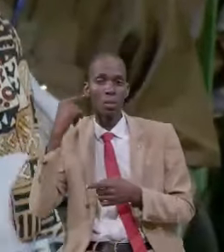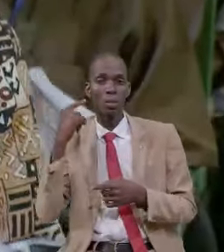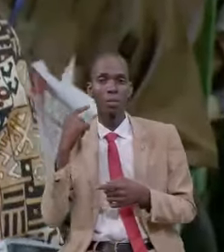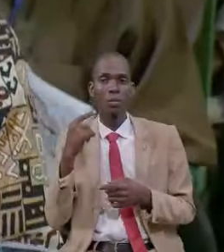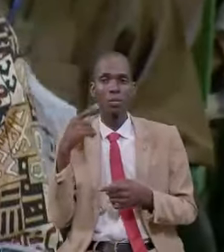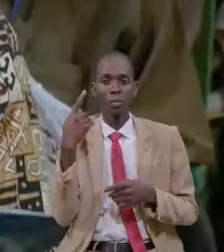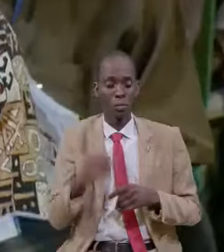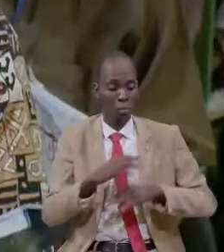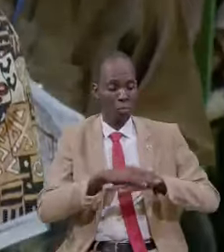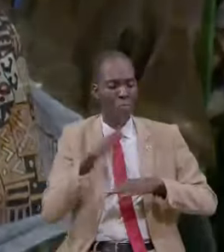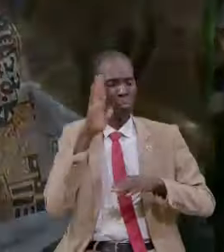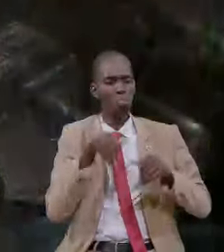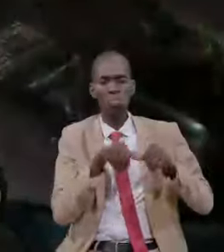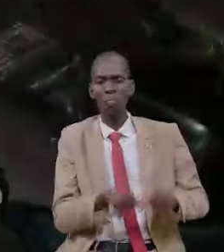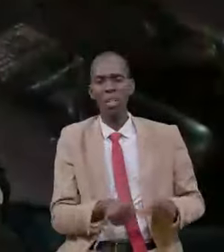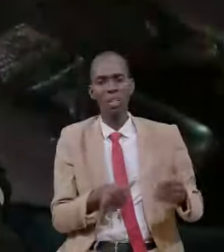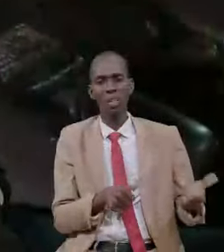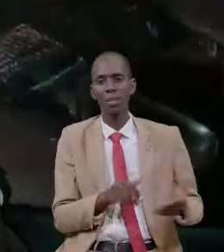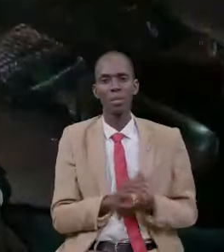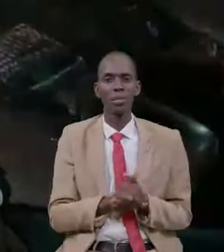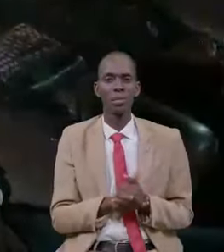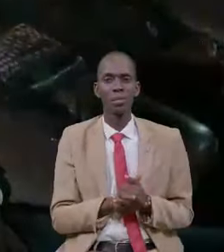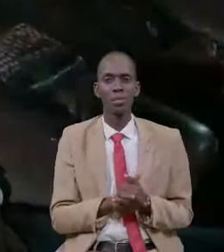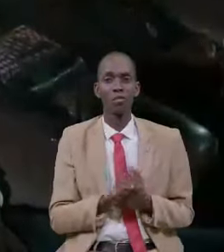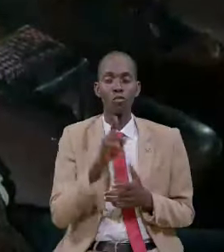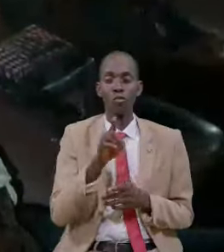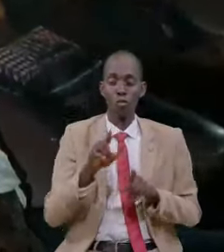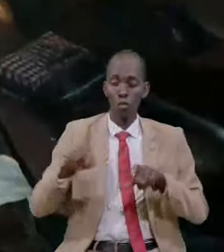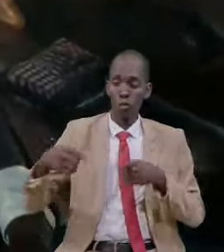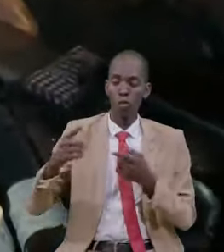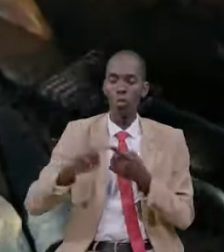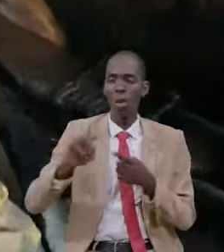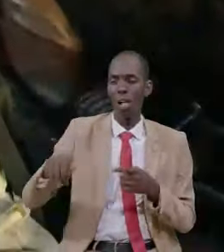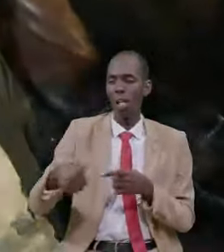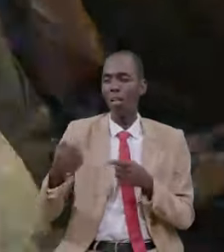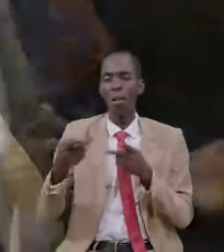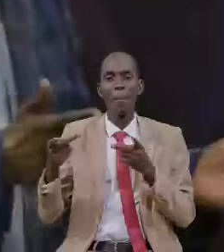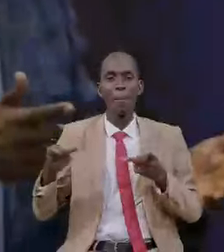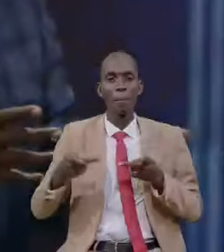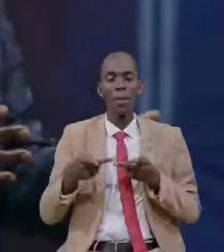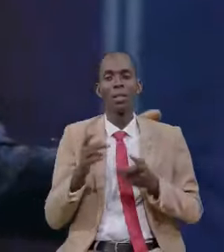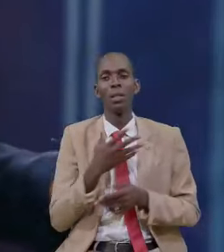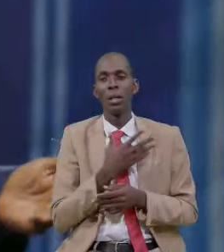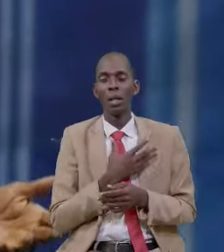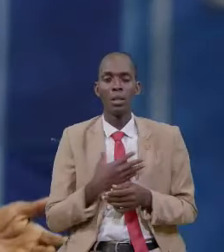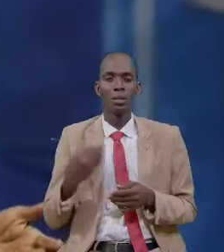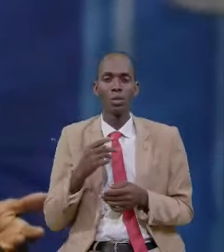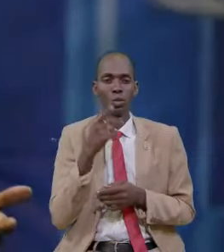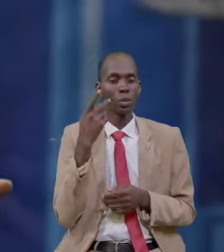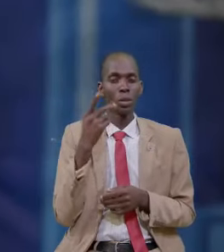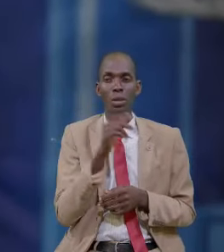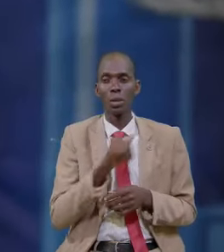remain there. You go to another place and they put walking stick